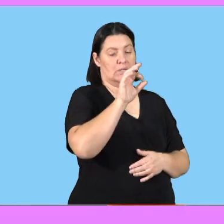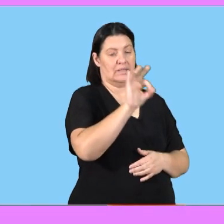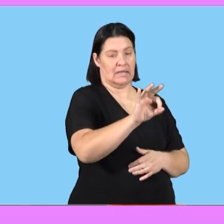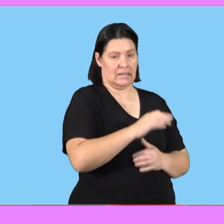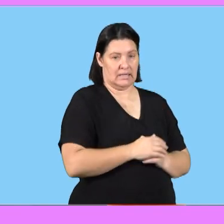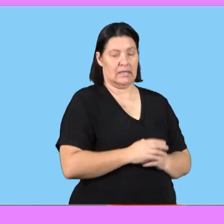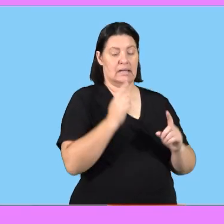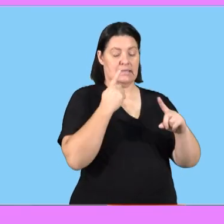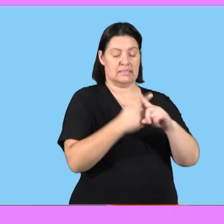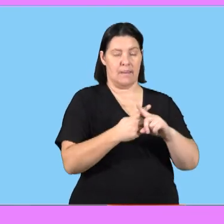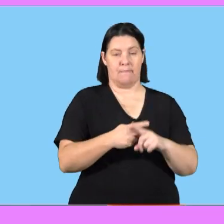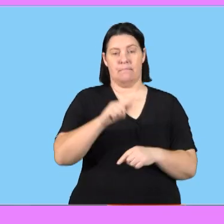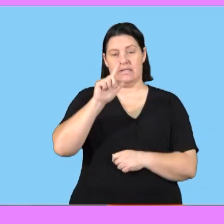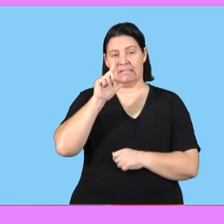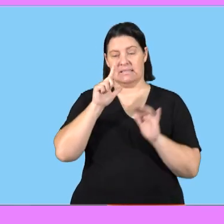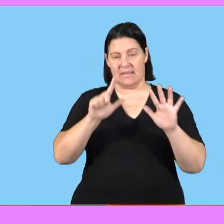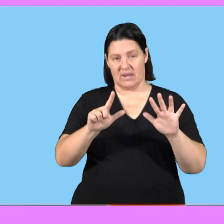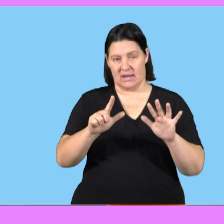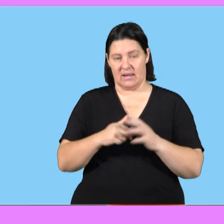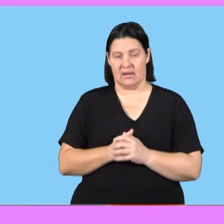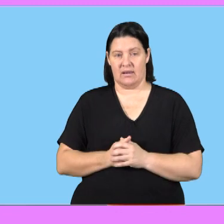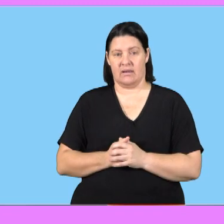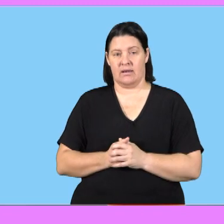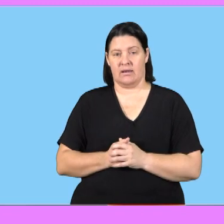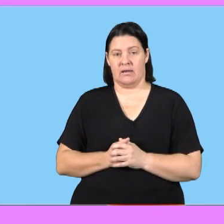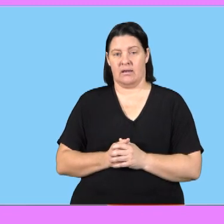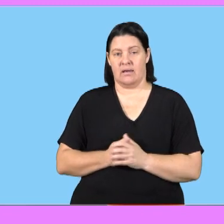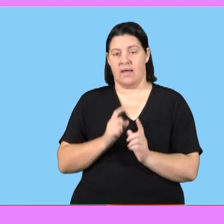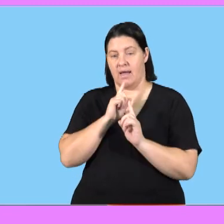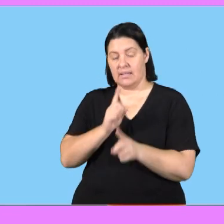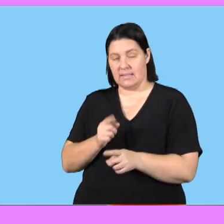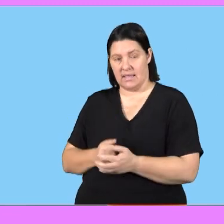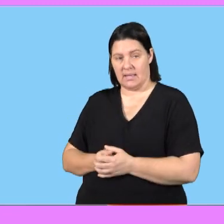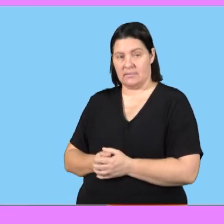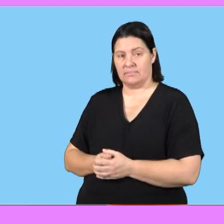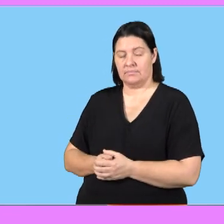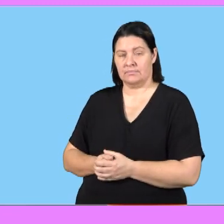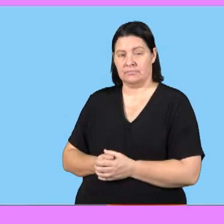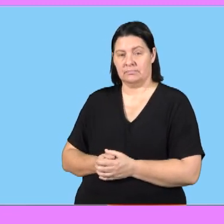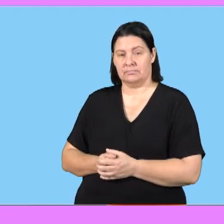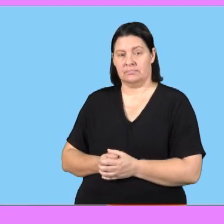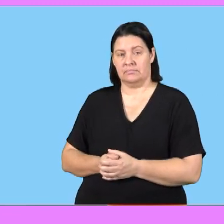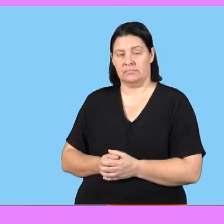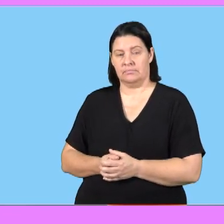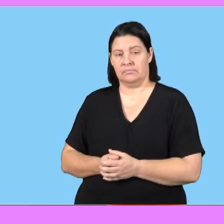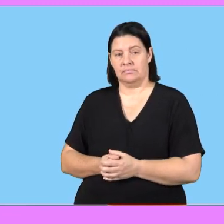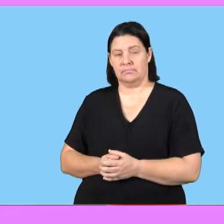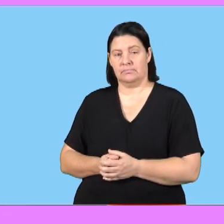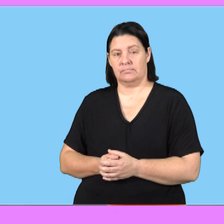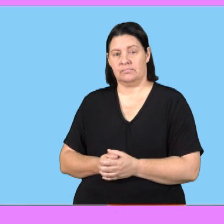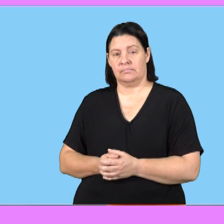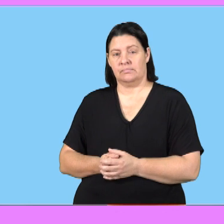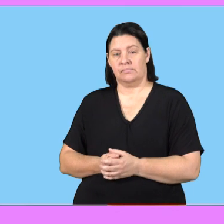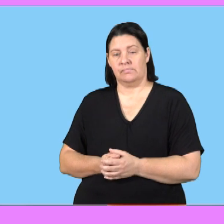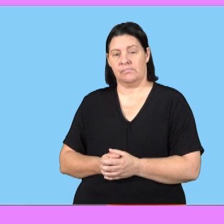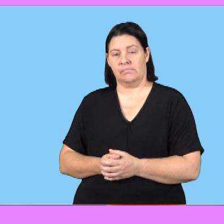2 Rand 23 multiplied by 7. Then the